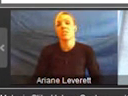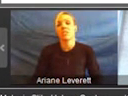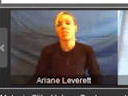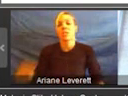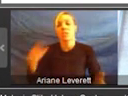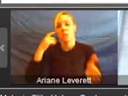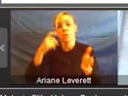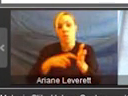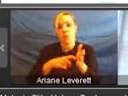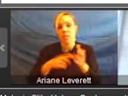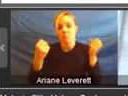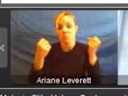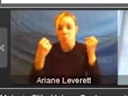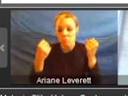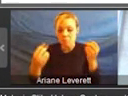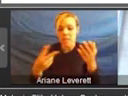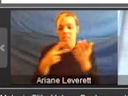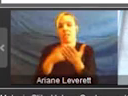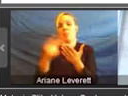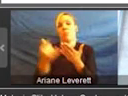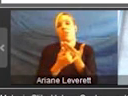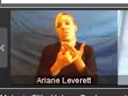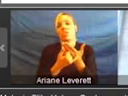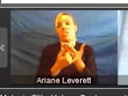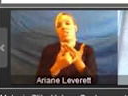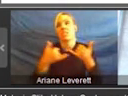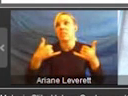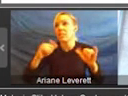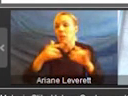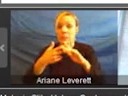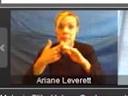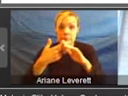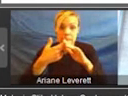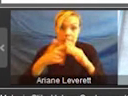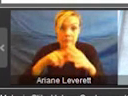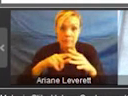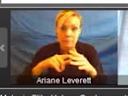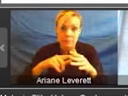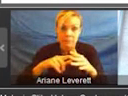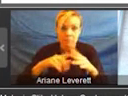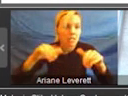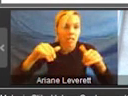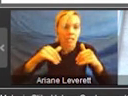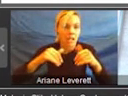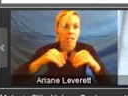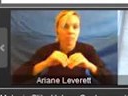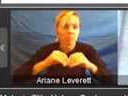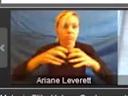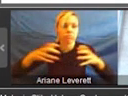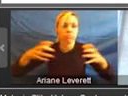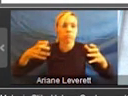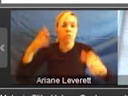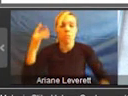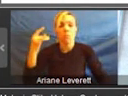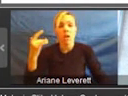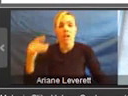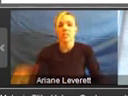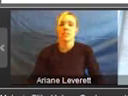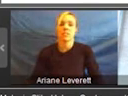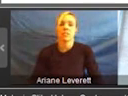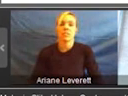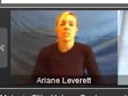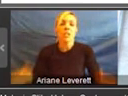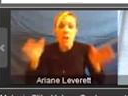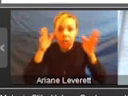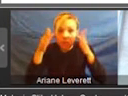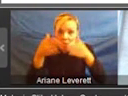projects actually remained on pilot level, and that has a lot to do with that there has been a very narrow focus only